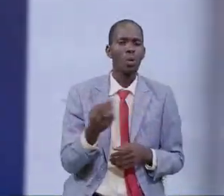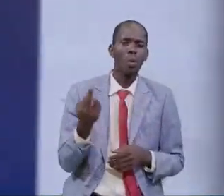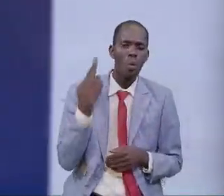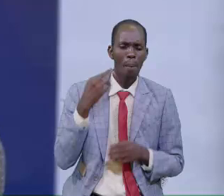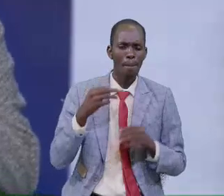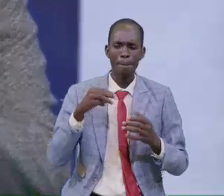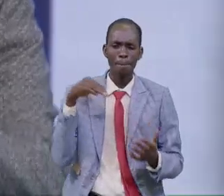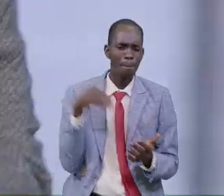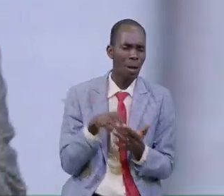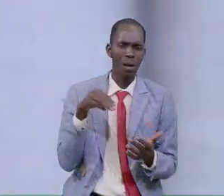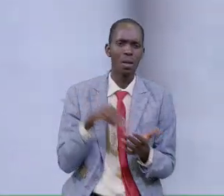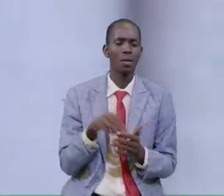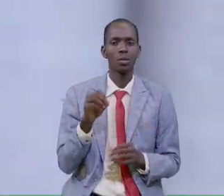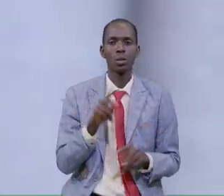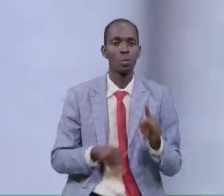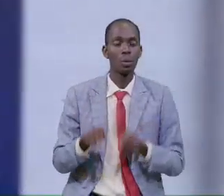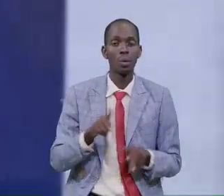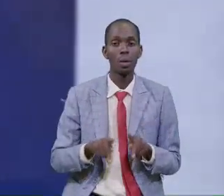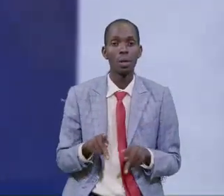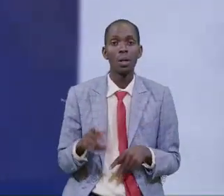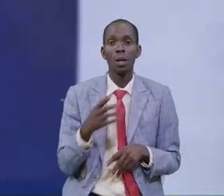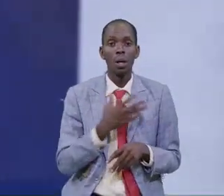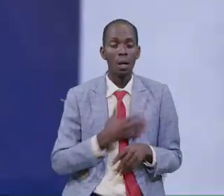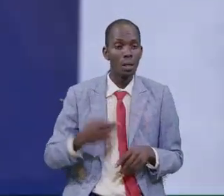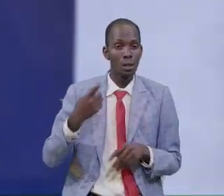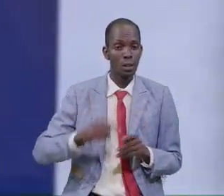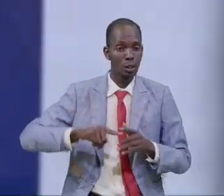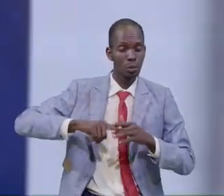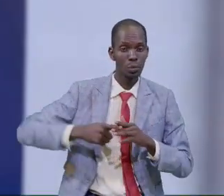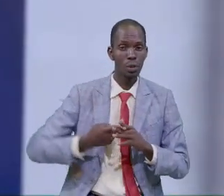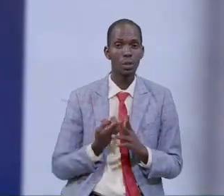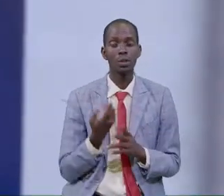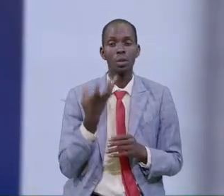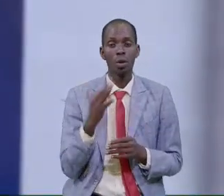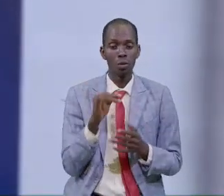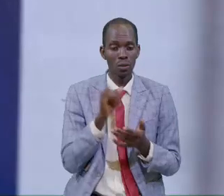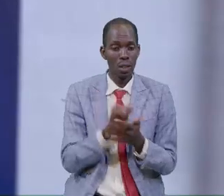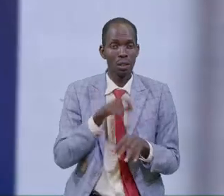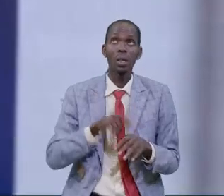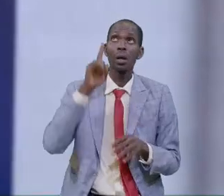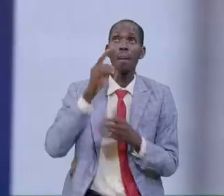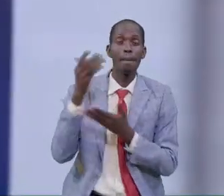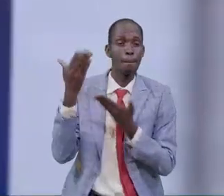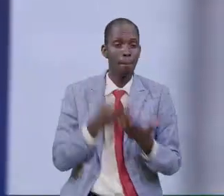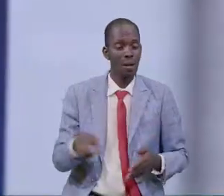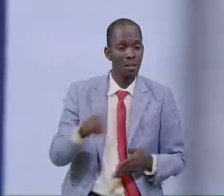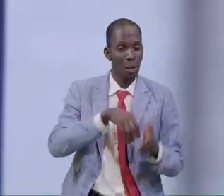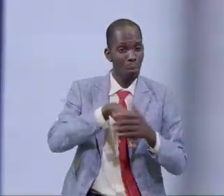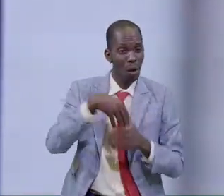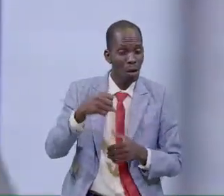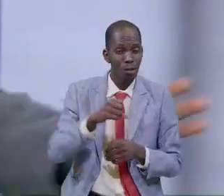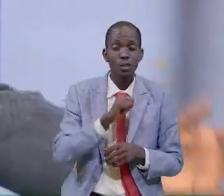And at the very commencement that He brought them out, not one